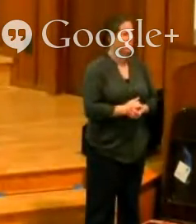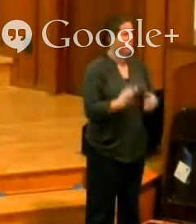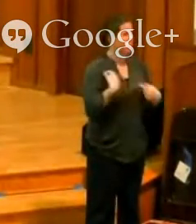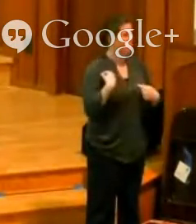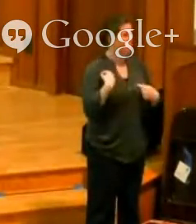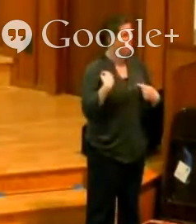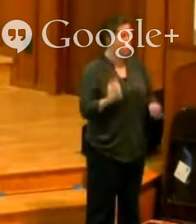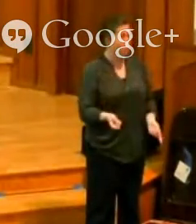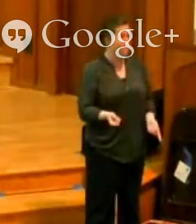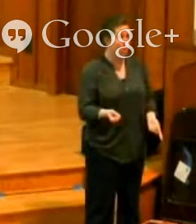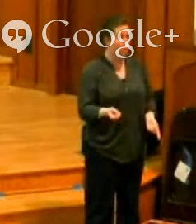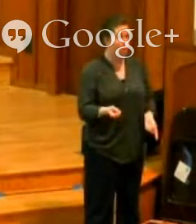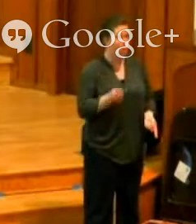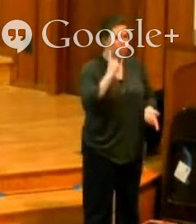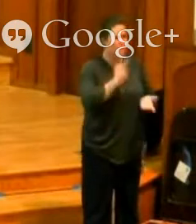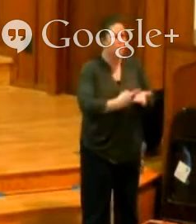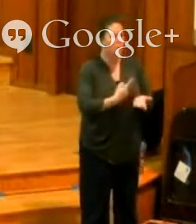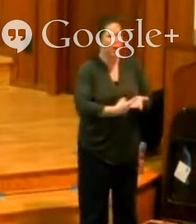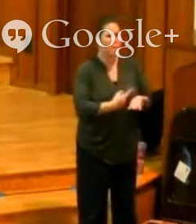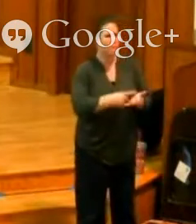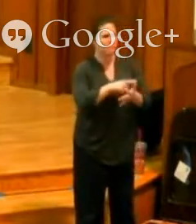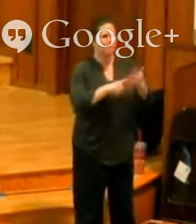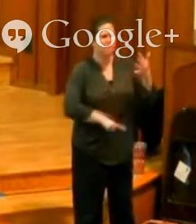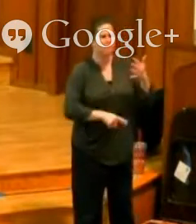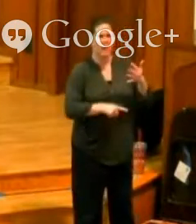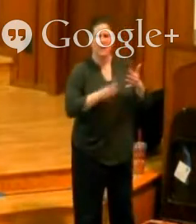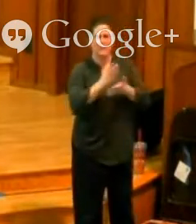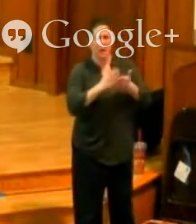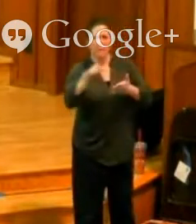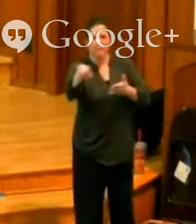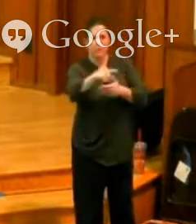about in our Prophecies of Hope seminar? Some of you are joining us for